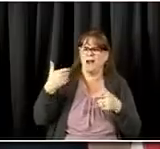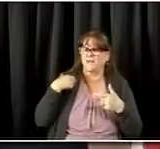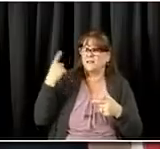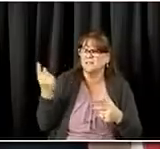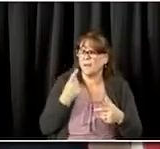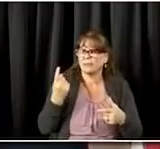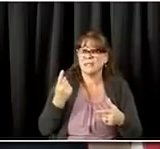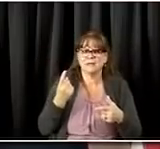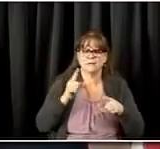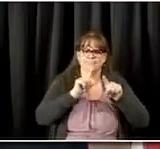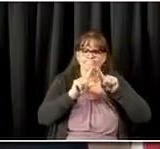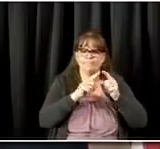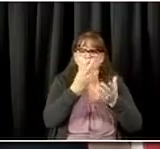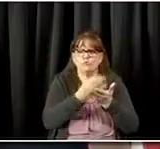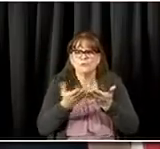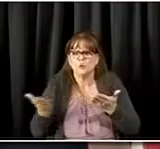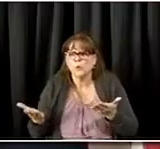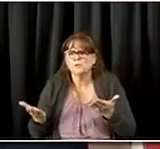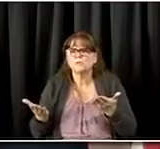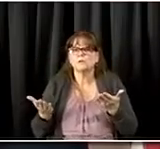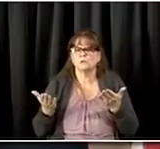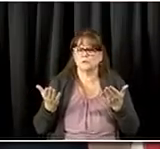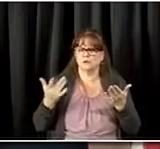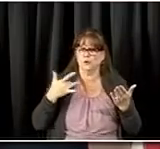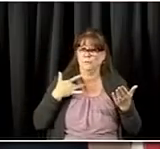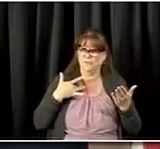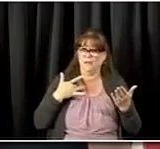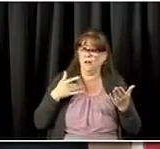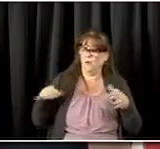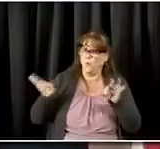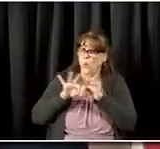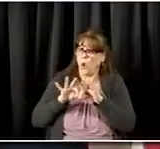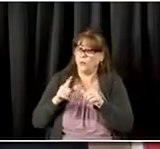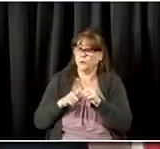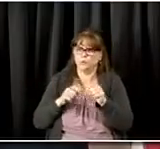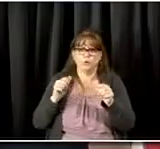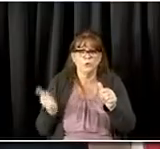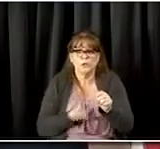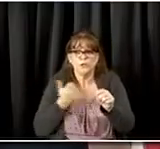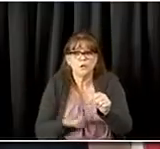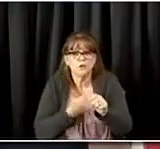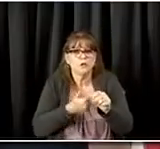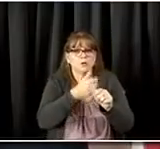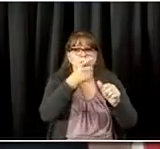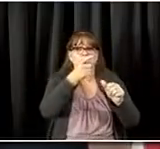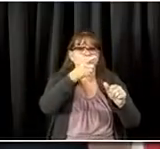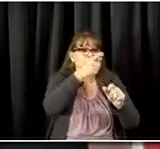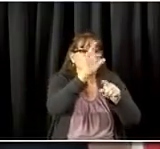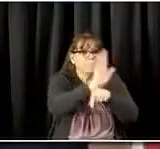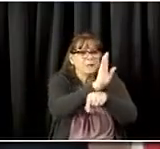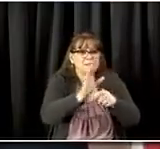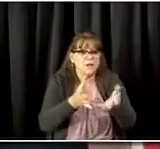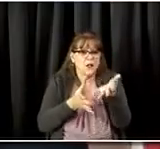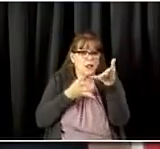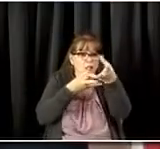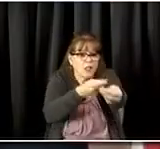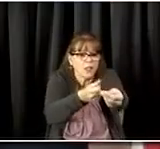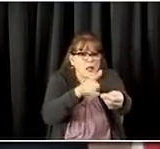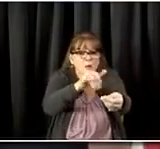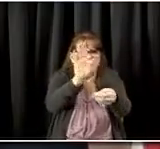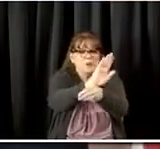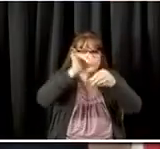to enforce these rules when you have so many businesses looking to defy them right now? Well, look, I think that